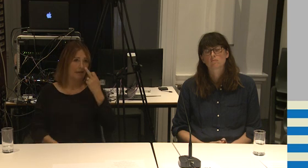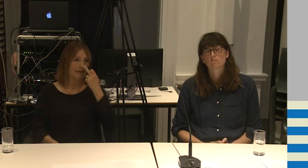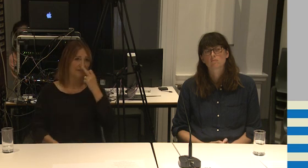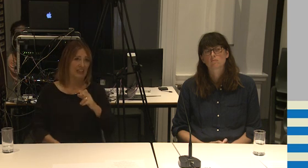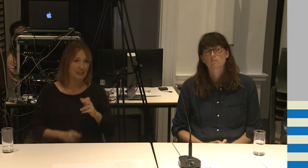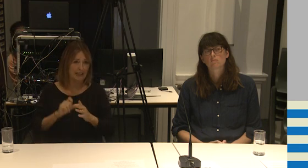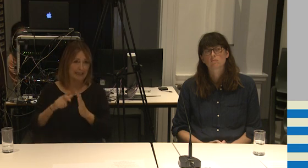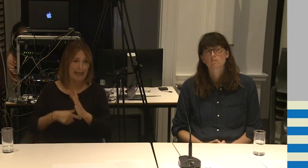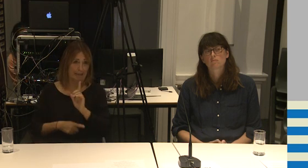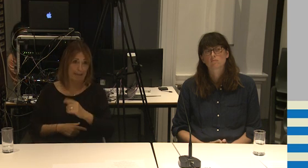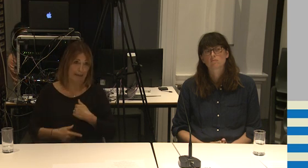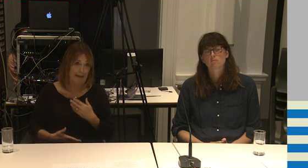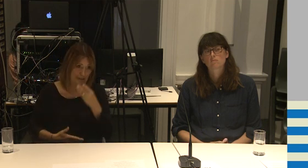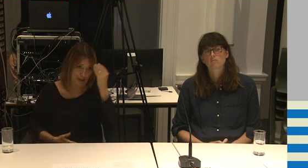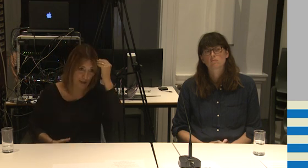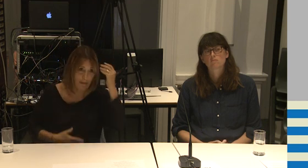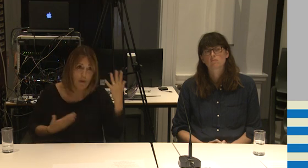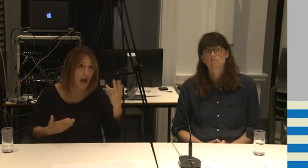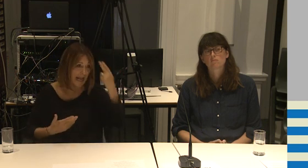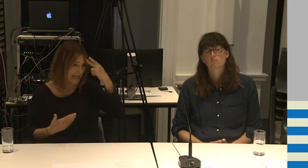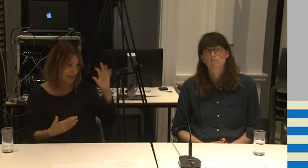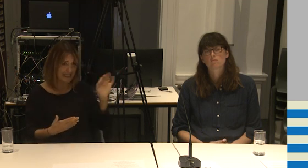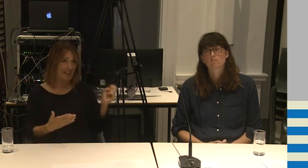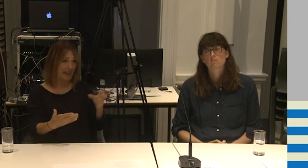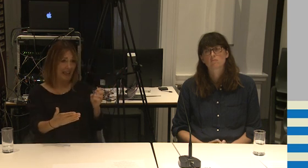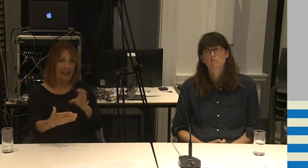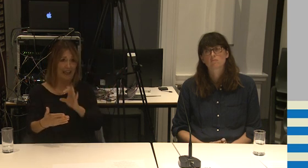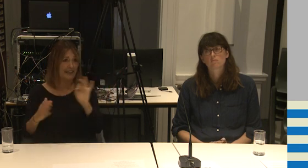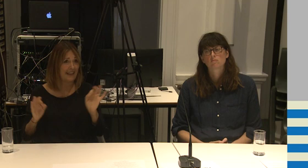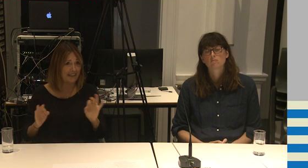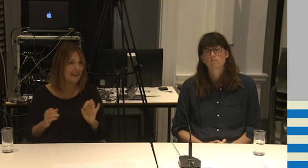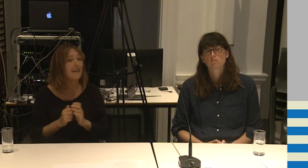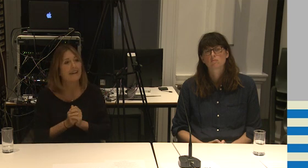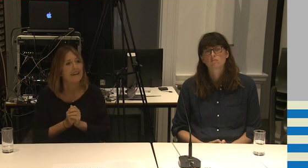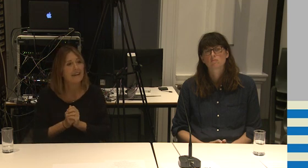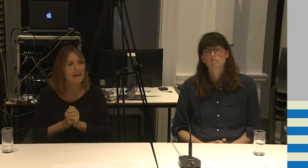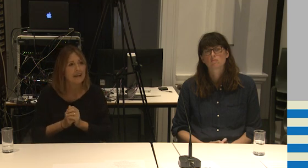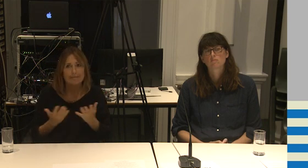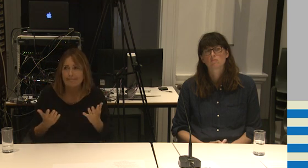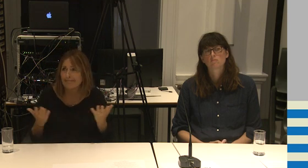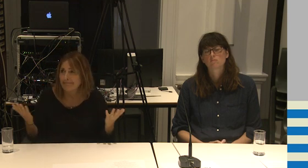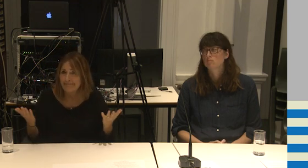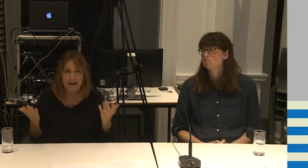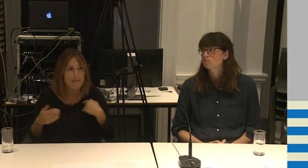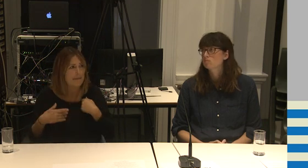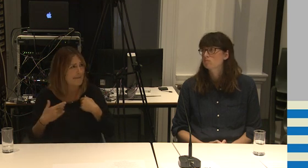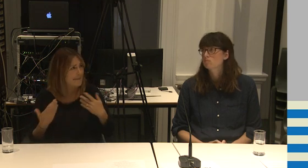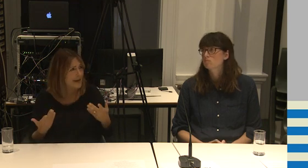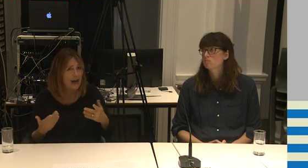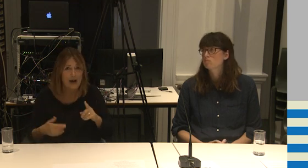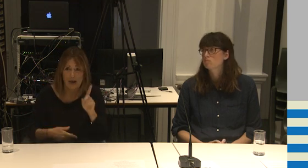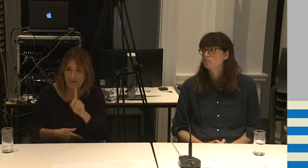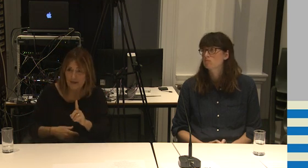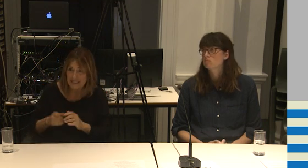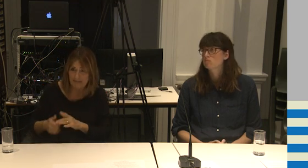fictional disabled people, because there's no names added to anything. And I'm like, people aren't this